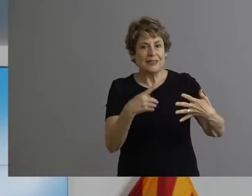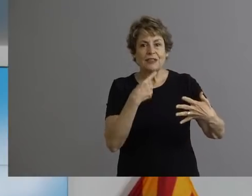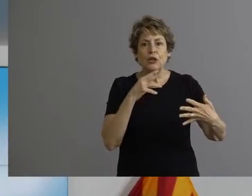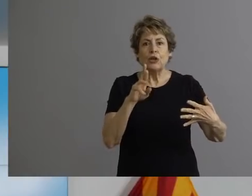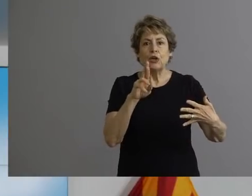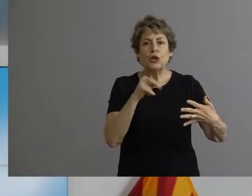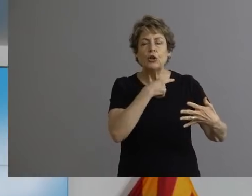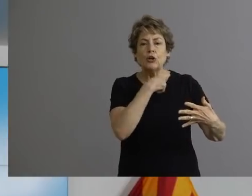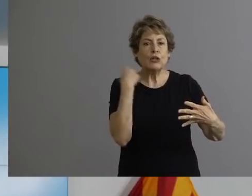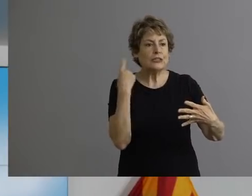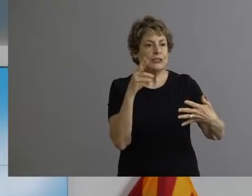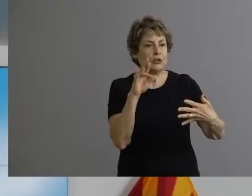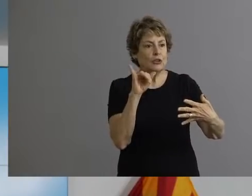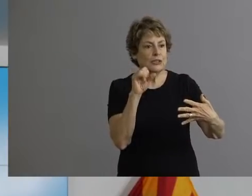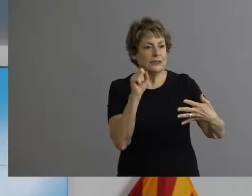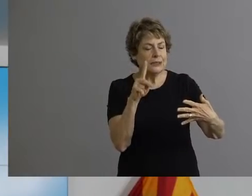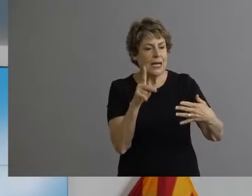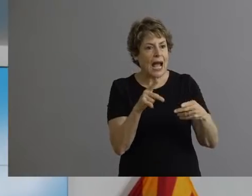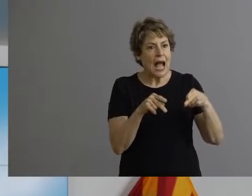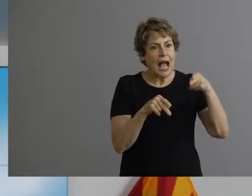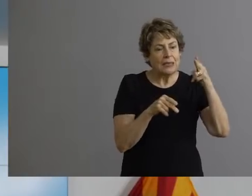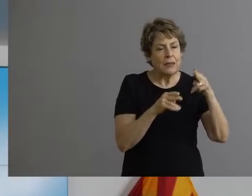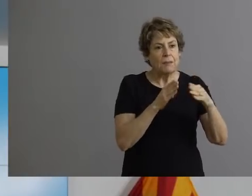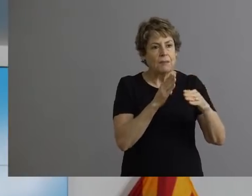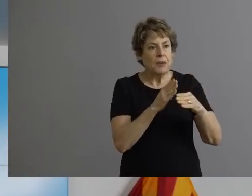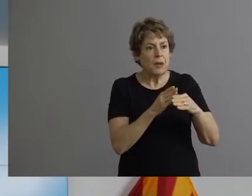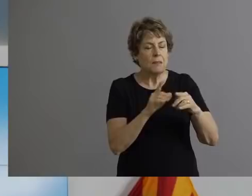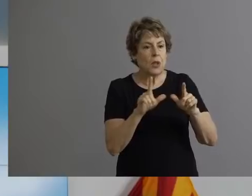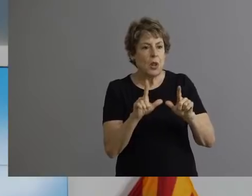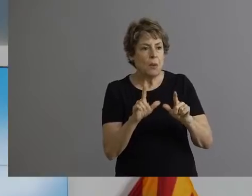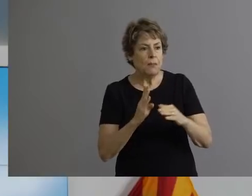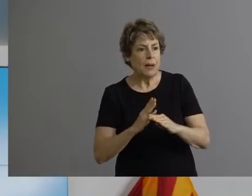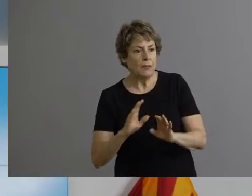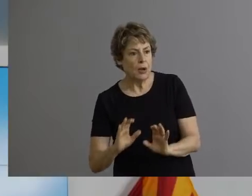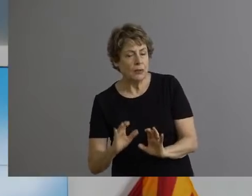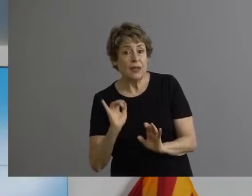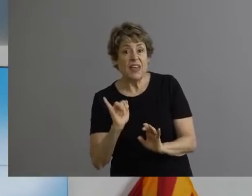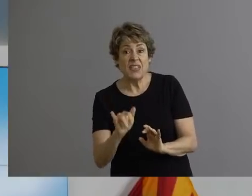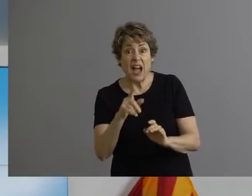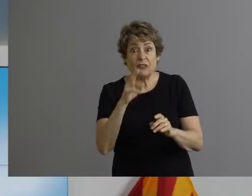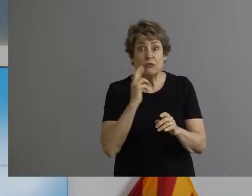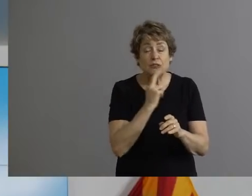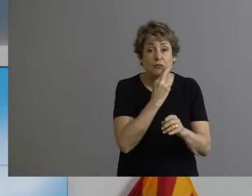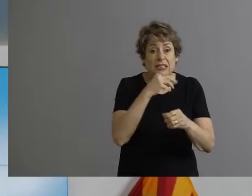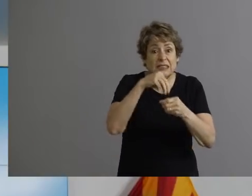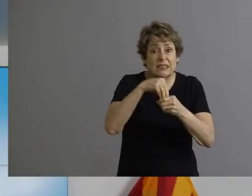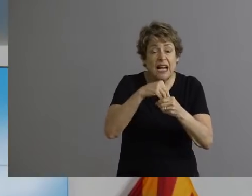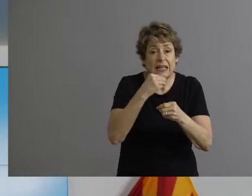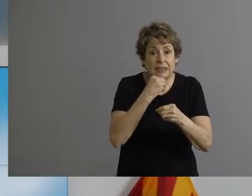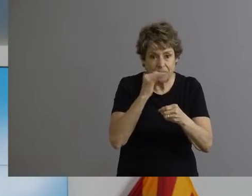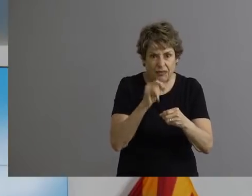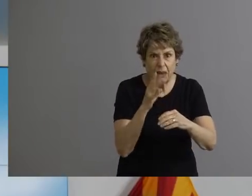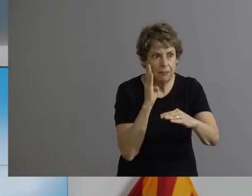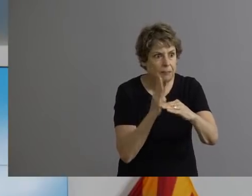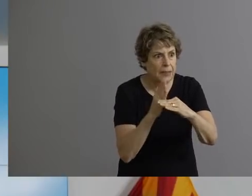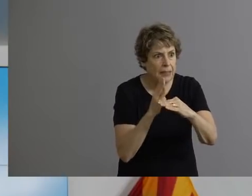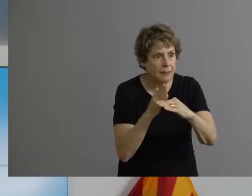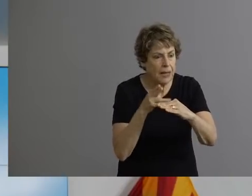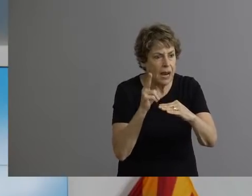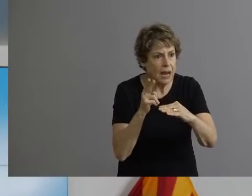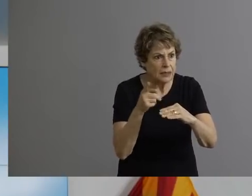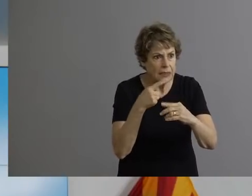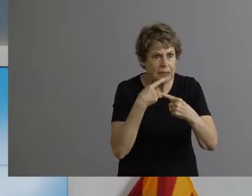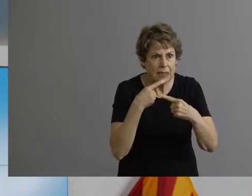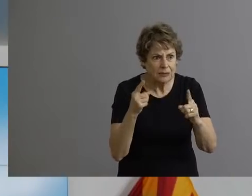certain activities, and eating inside a restaurant was in moderate high risk. You've just announced a 50% reduction in capacity. But what